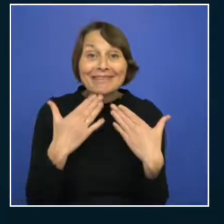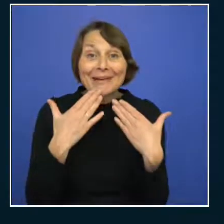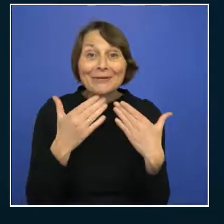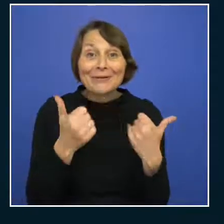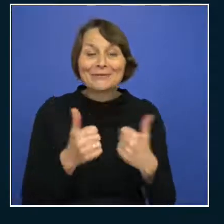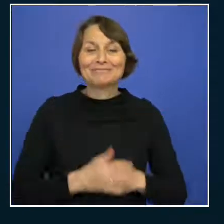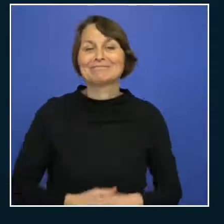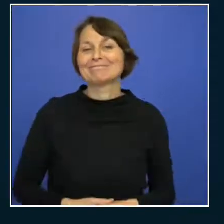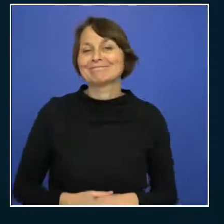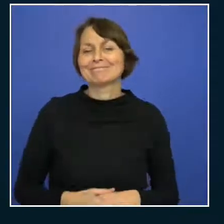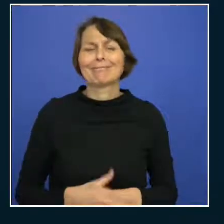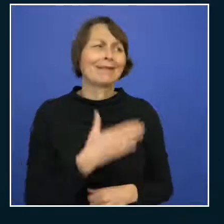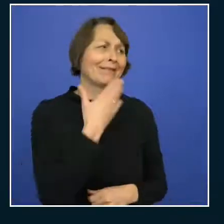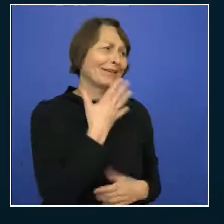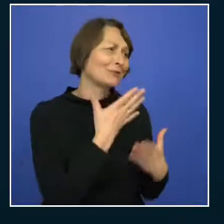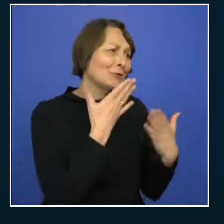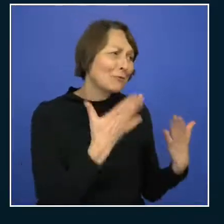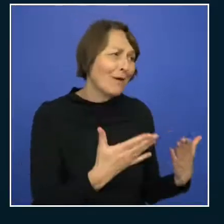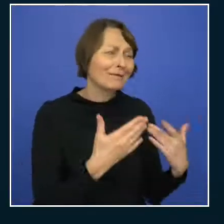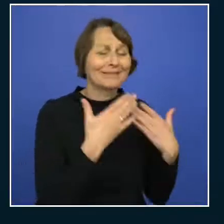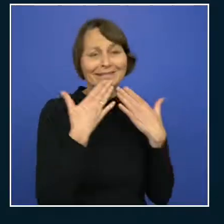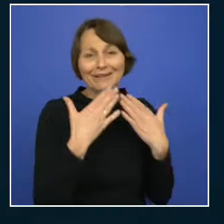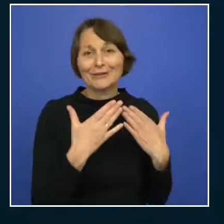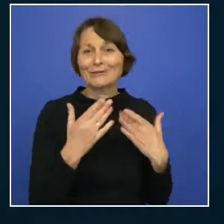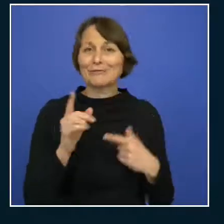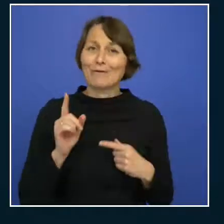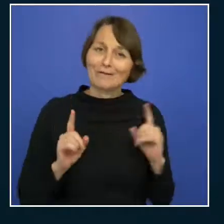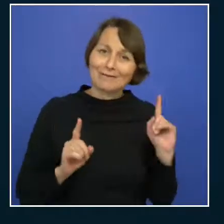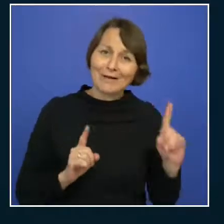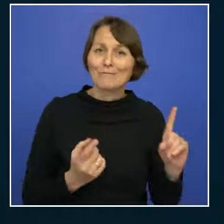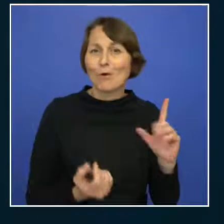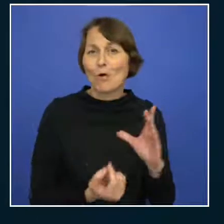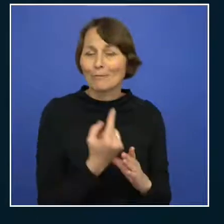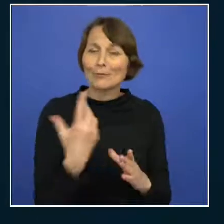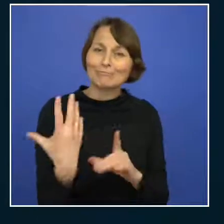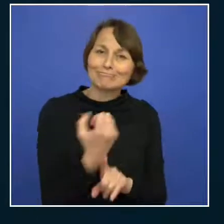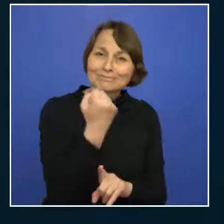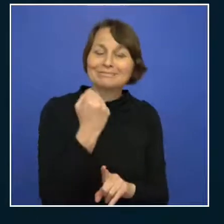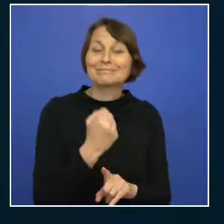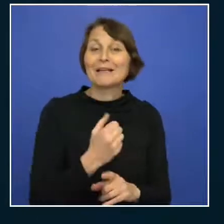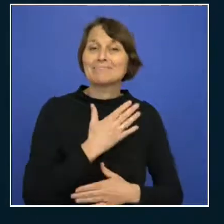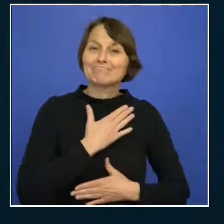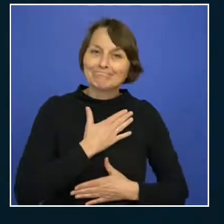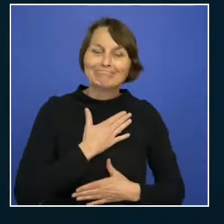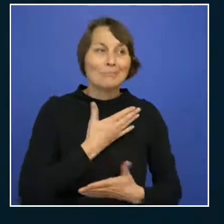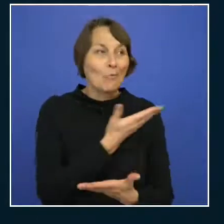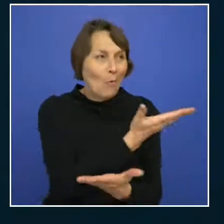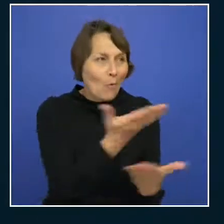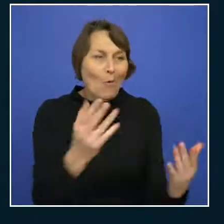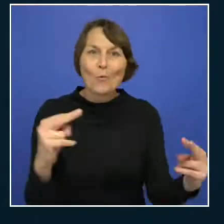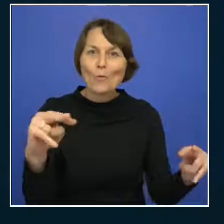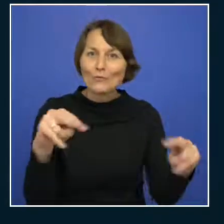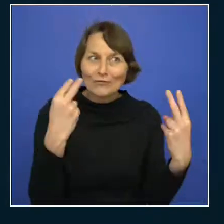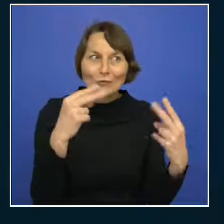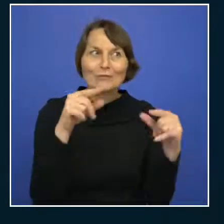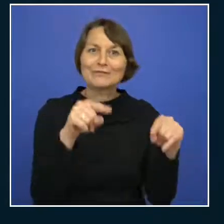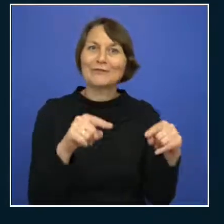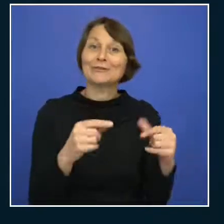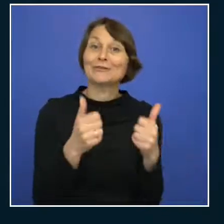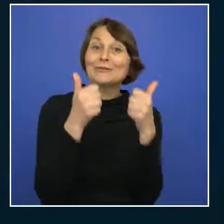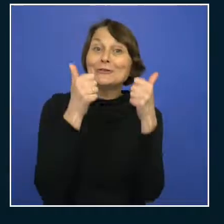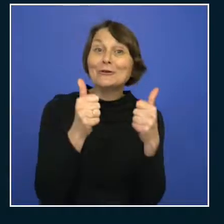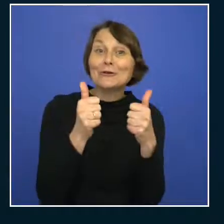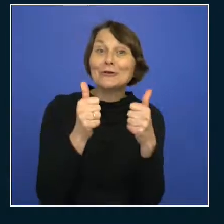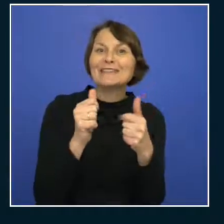so much, and it's great to be here. Thank you for the opportunity, and wishing every listeners to have a great Easter